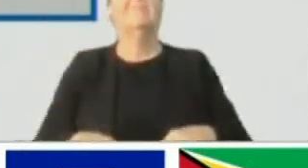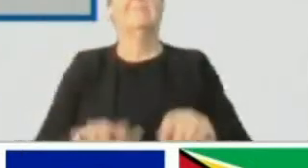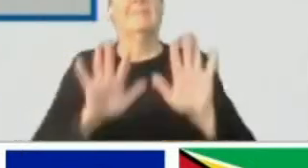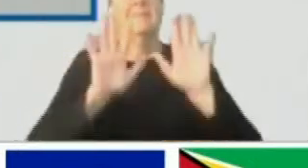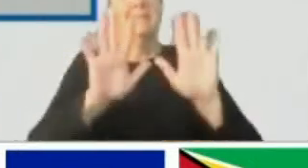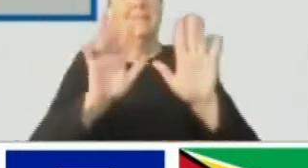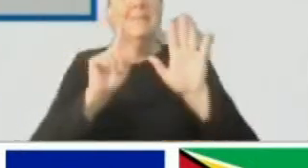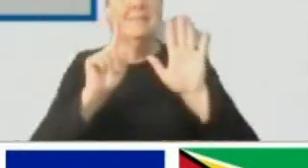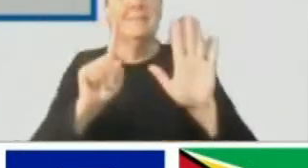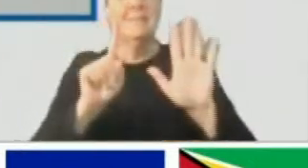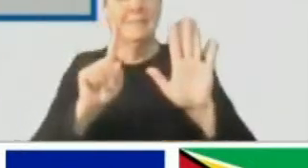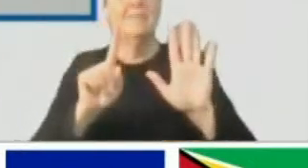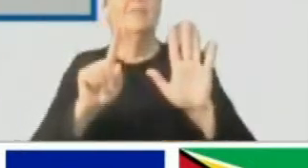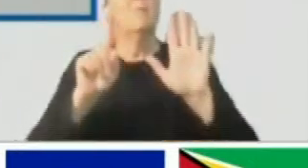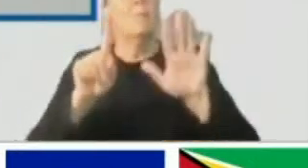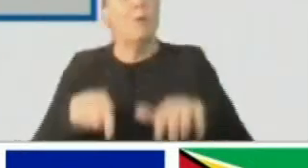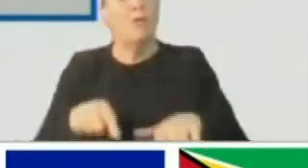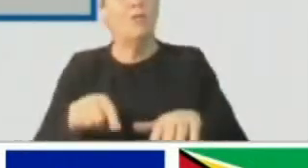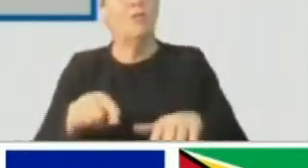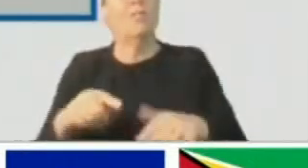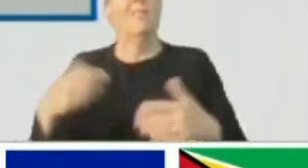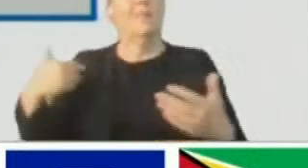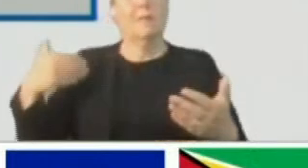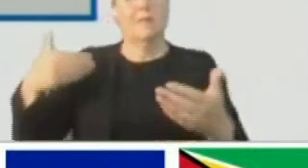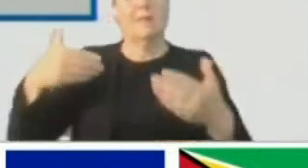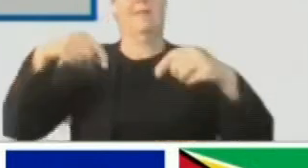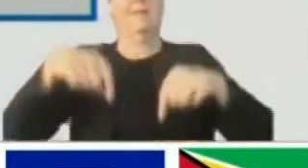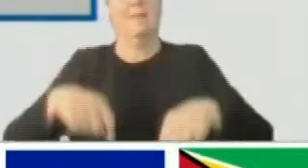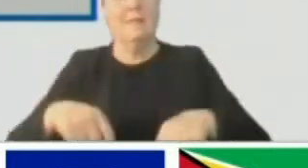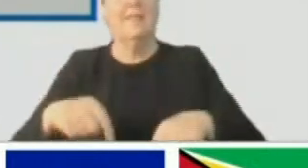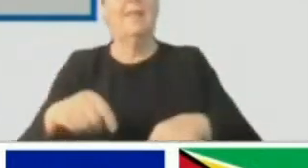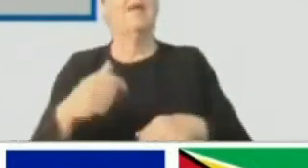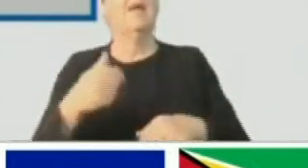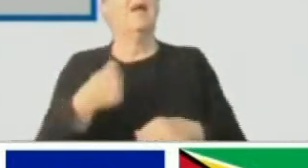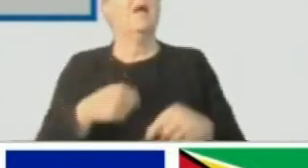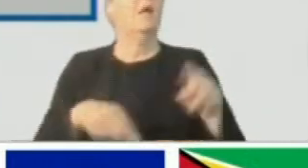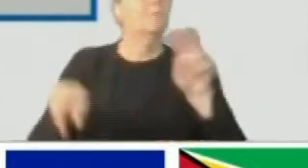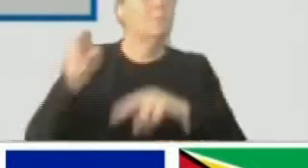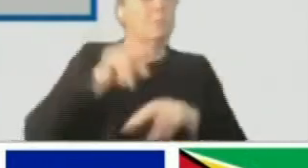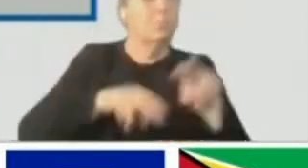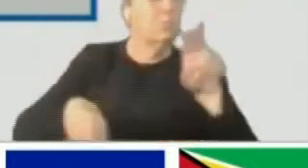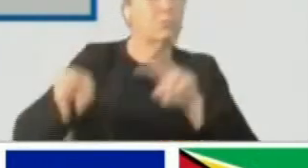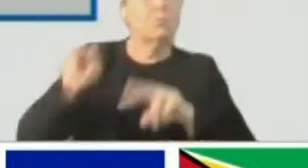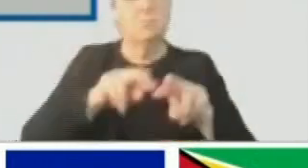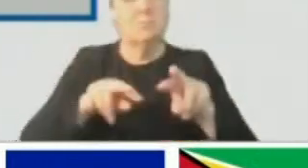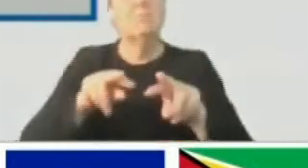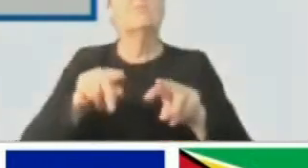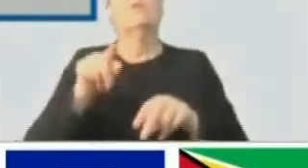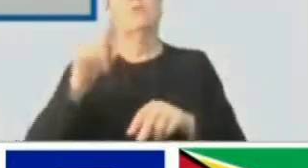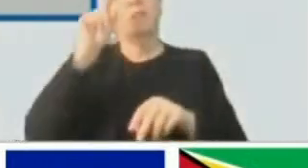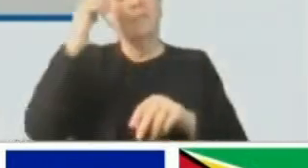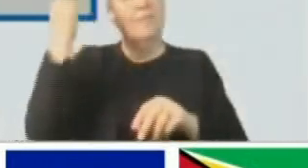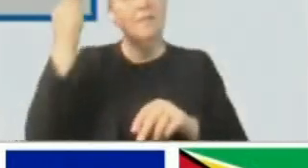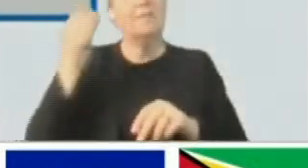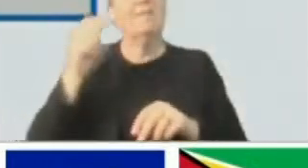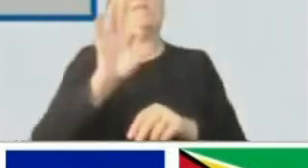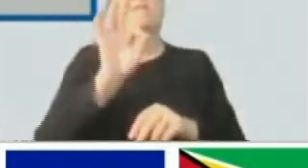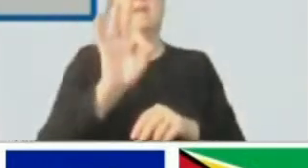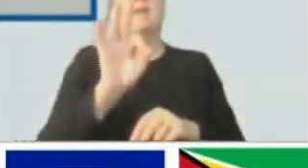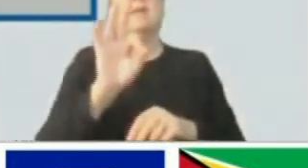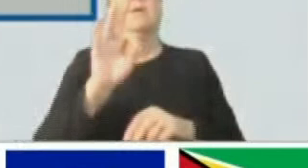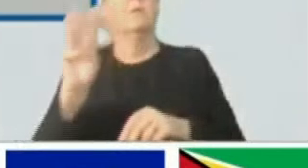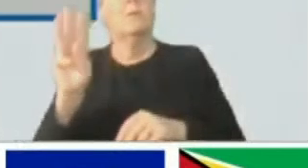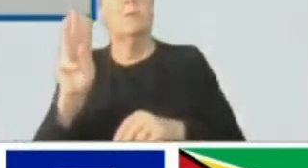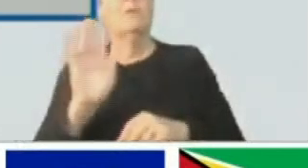the implementation, monitoring, and review of the Sendai framework of disaster risk reduction through